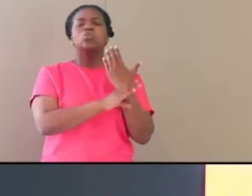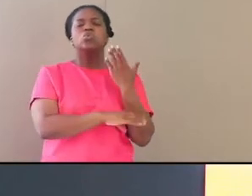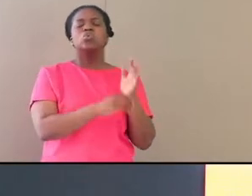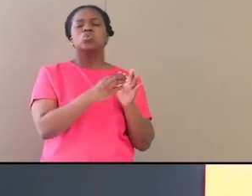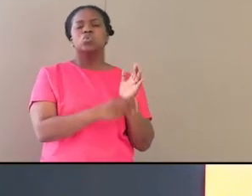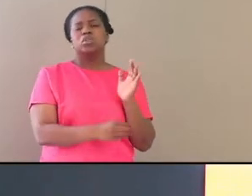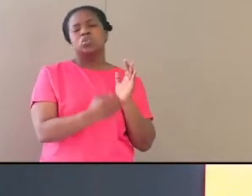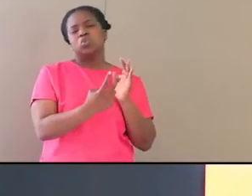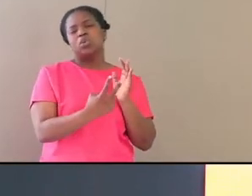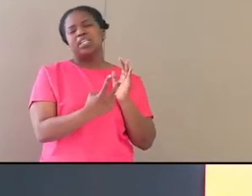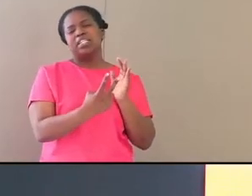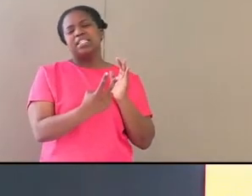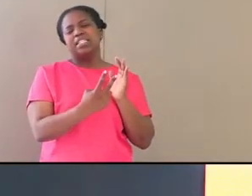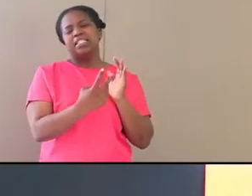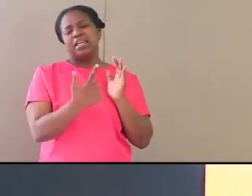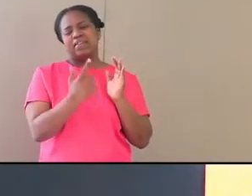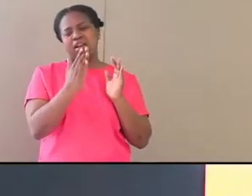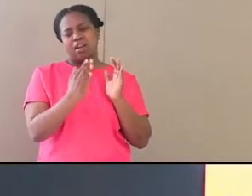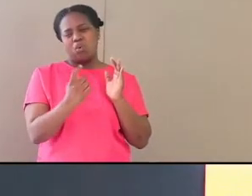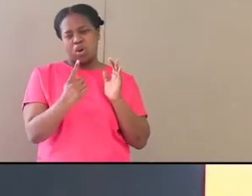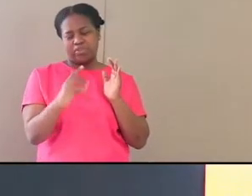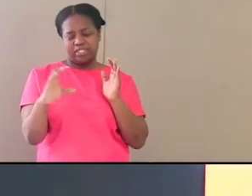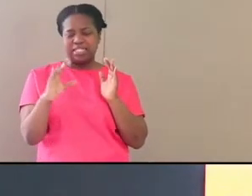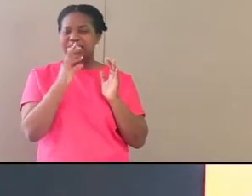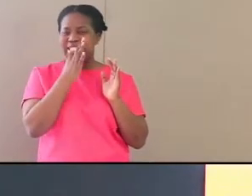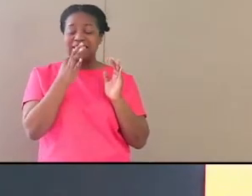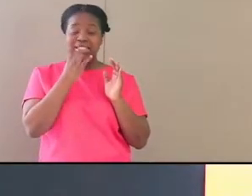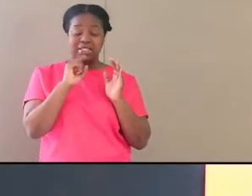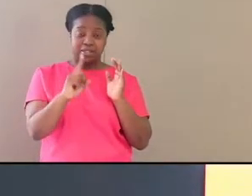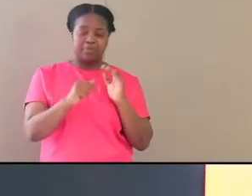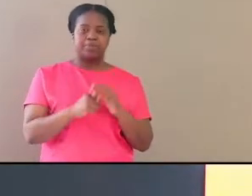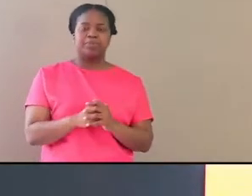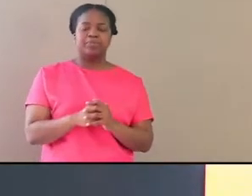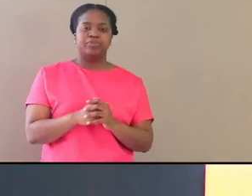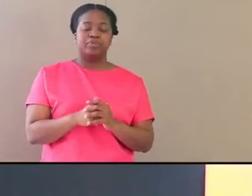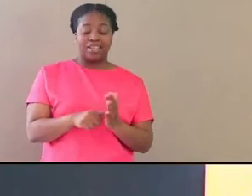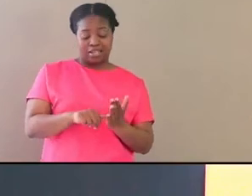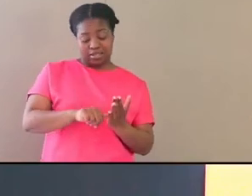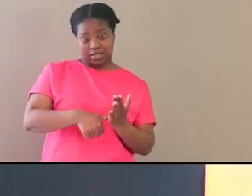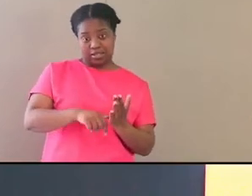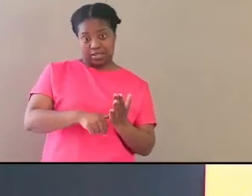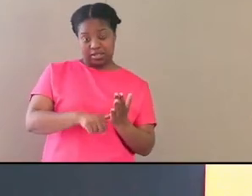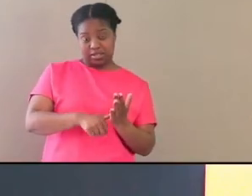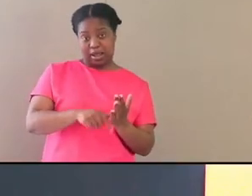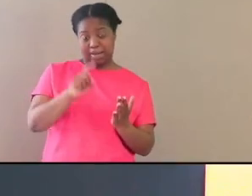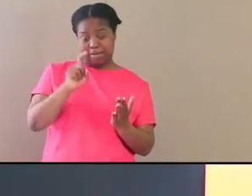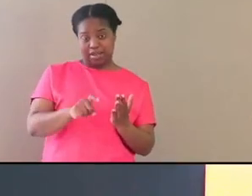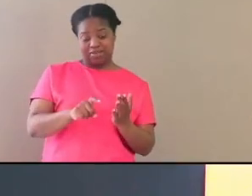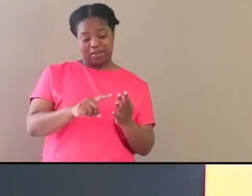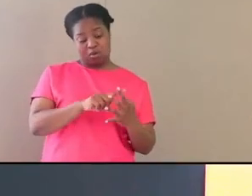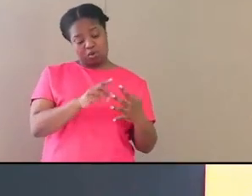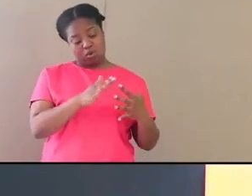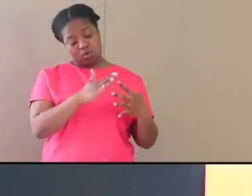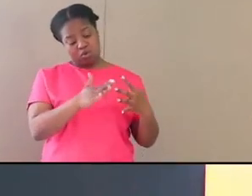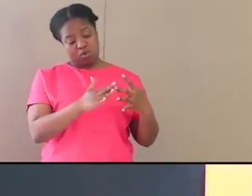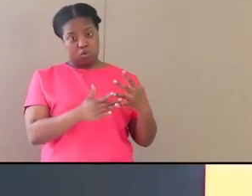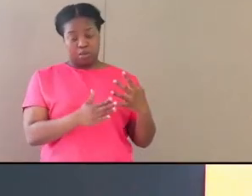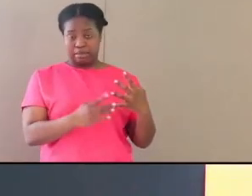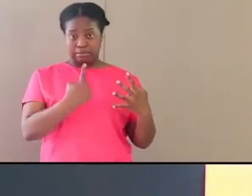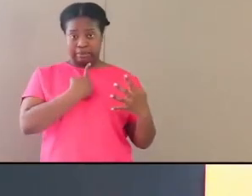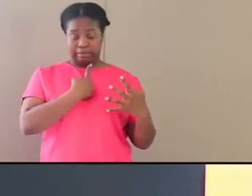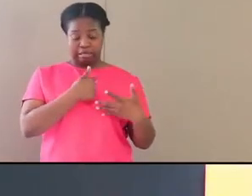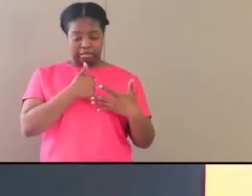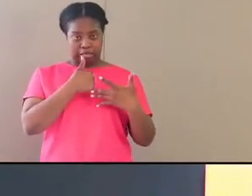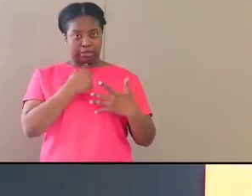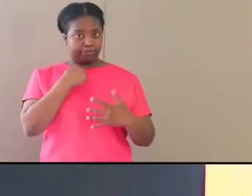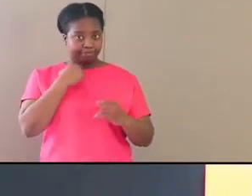1 of C, further committed that the right to social assistance for those who are unable to support themselves